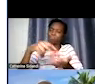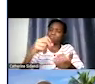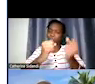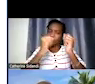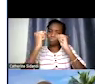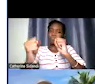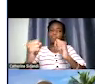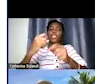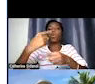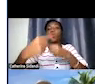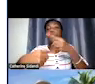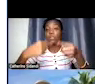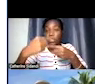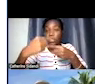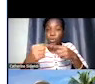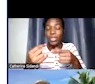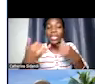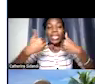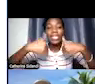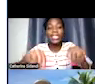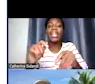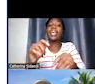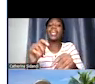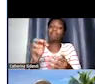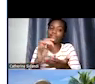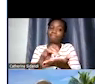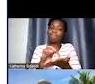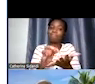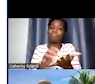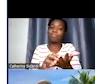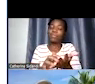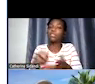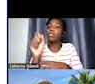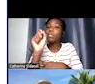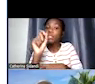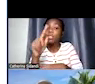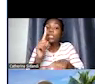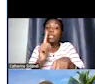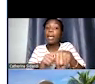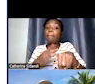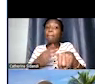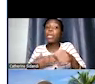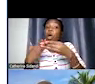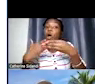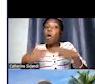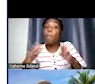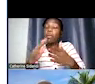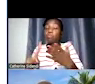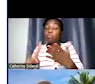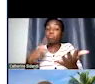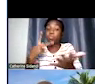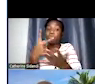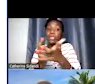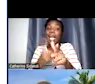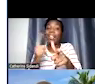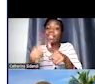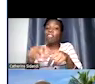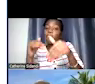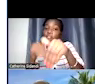ask you to put on the chat as I'm opening my presentation, because it's easy for you to follow it